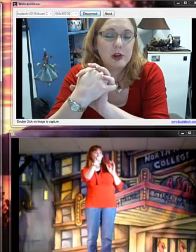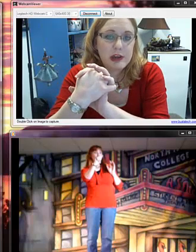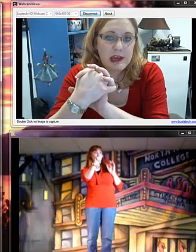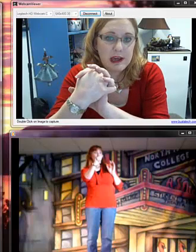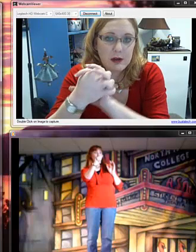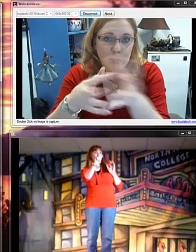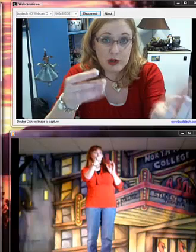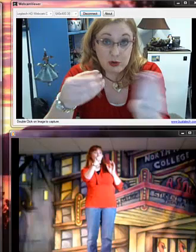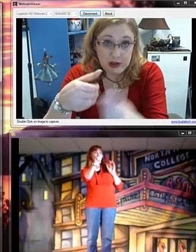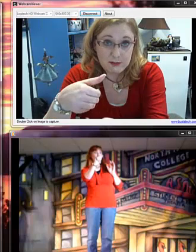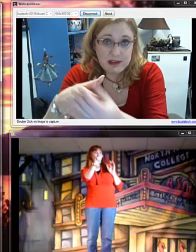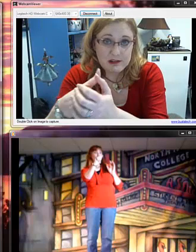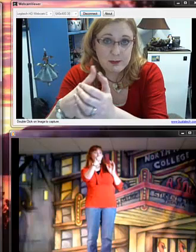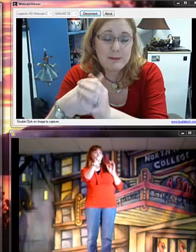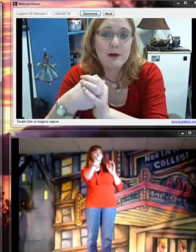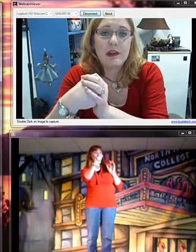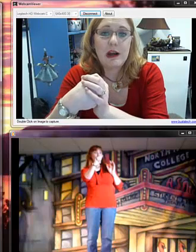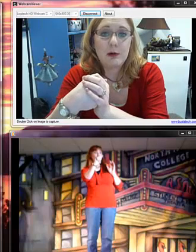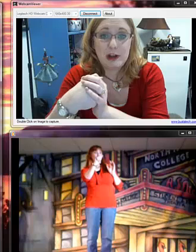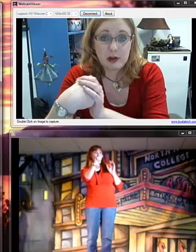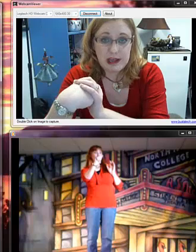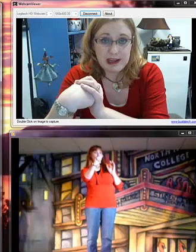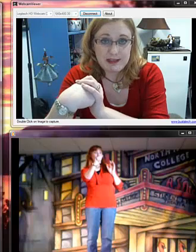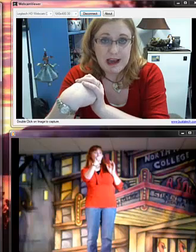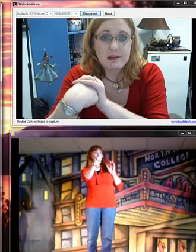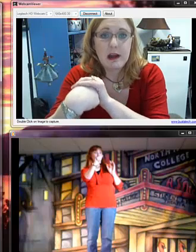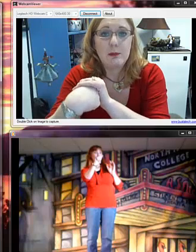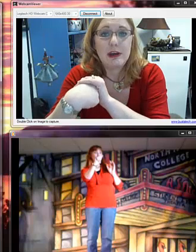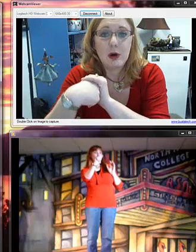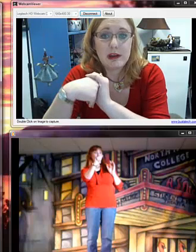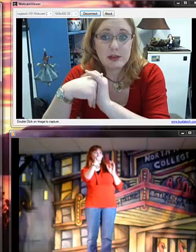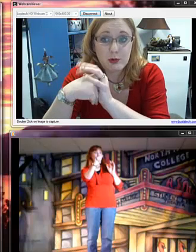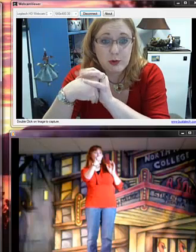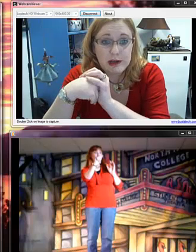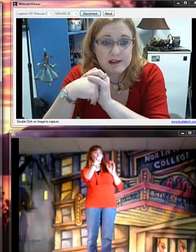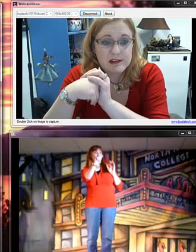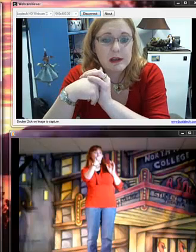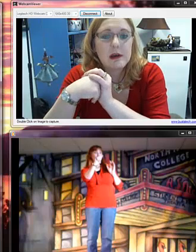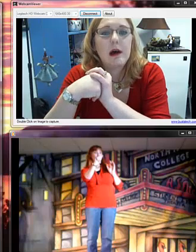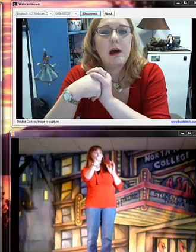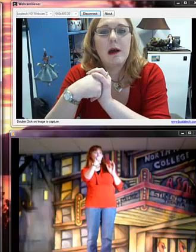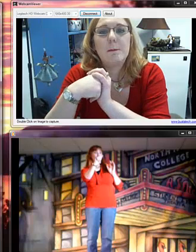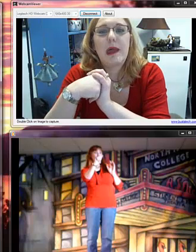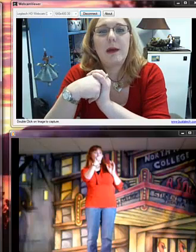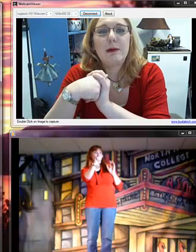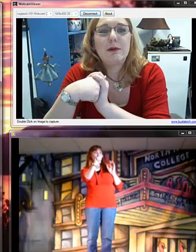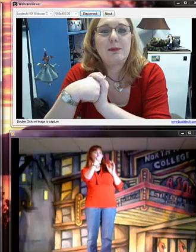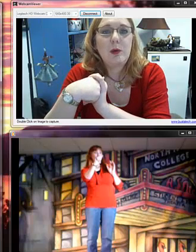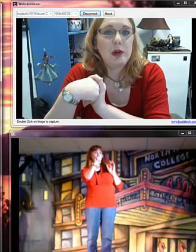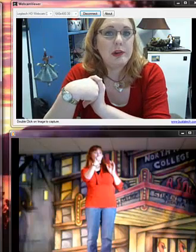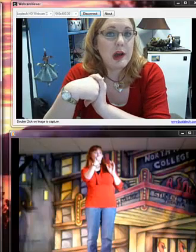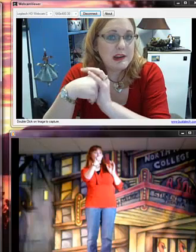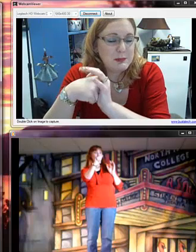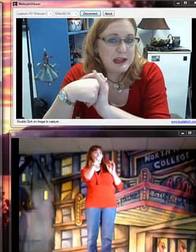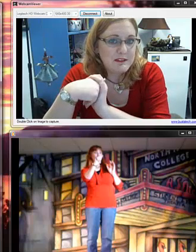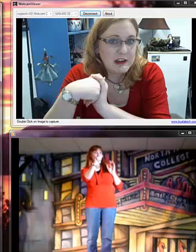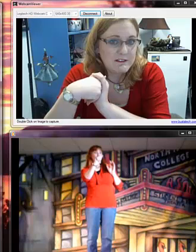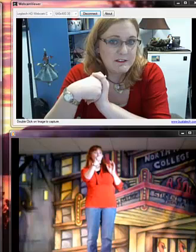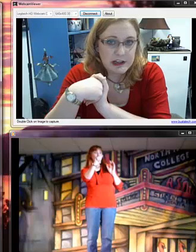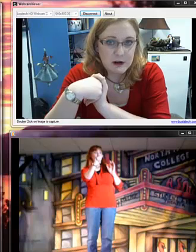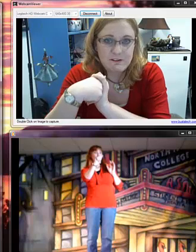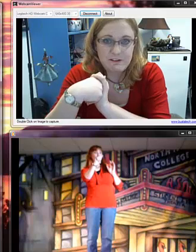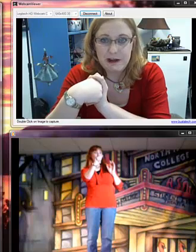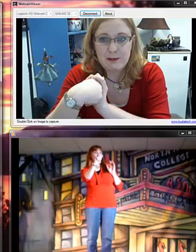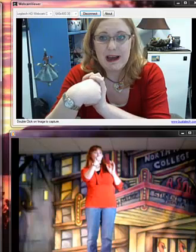be looking at, when you give me this paper, then I'll be looking at that. I'll be going through it. I probably will not be